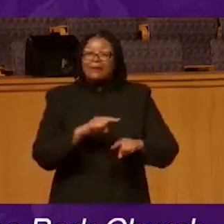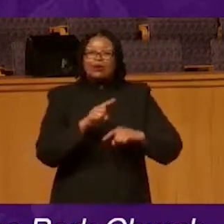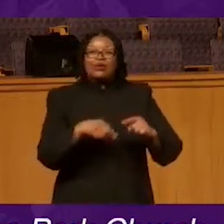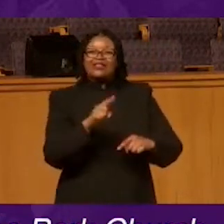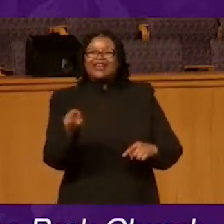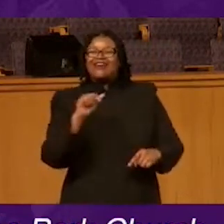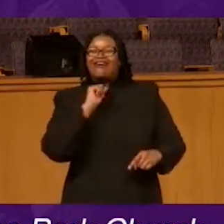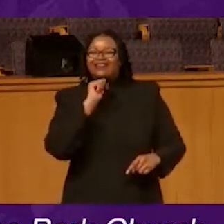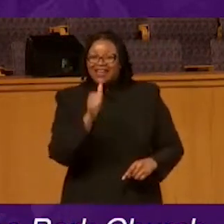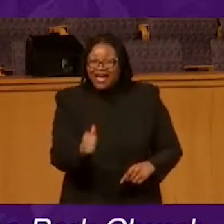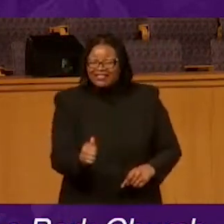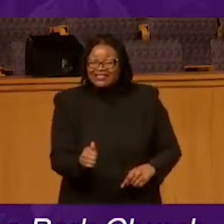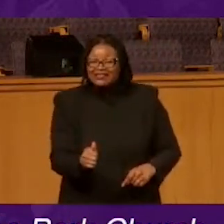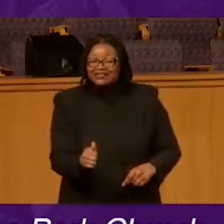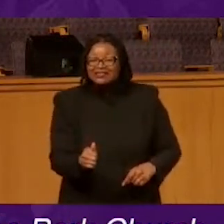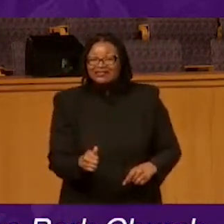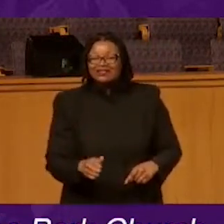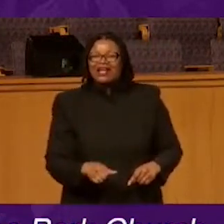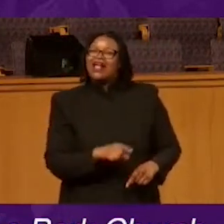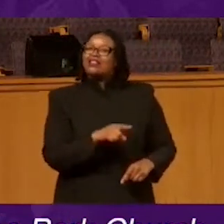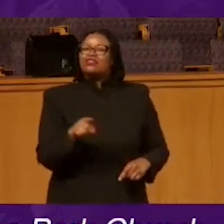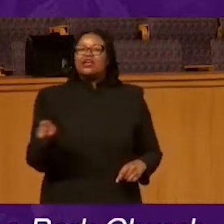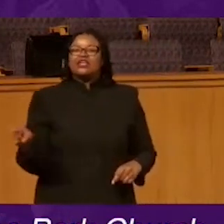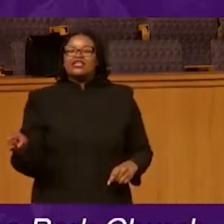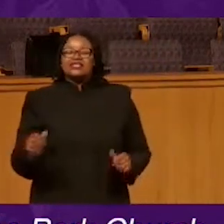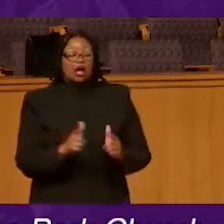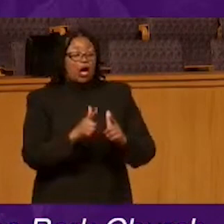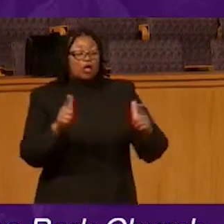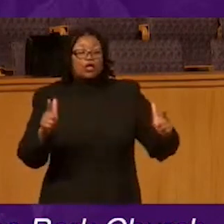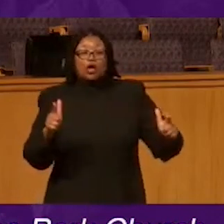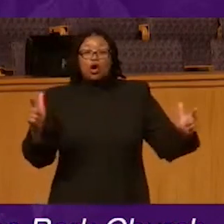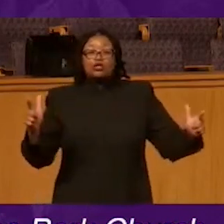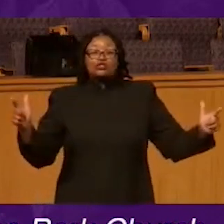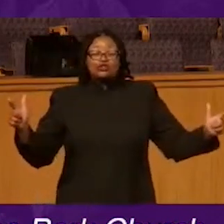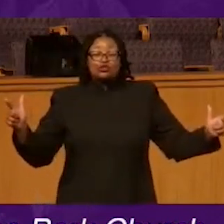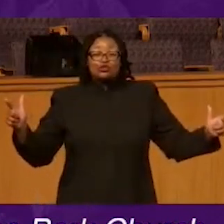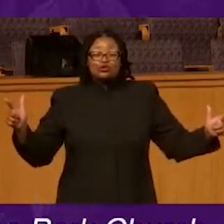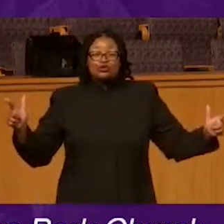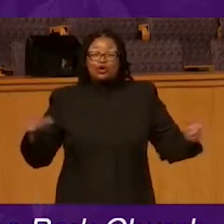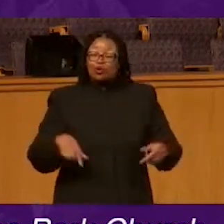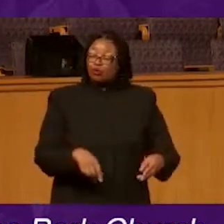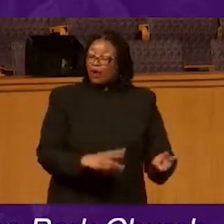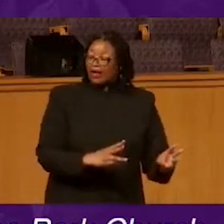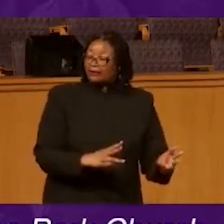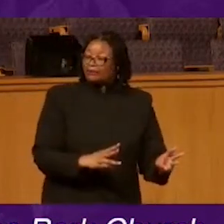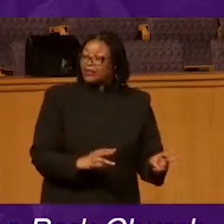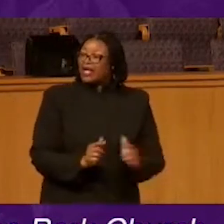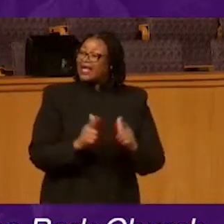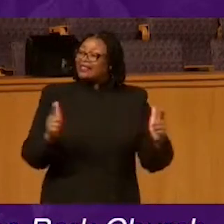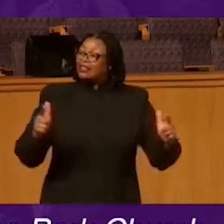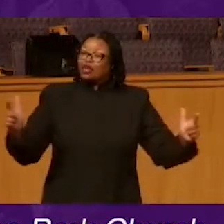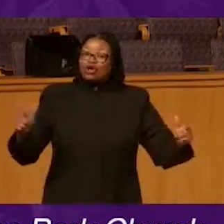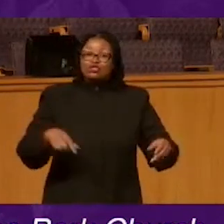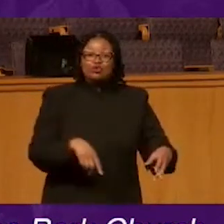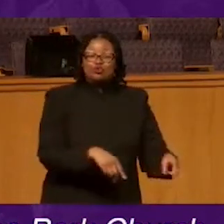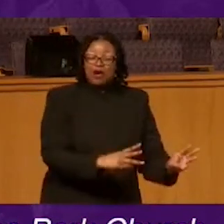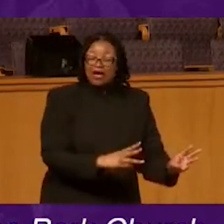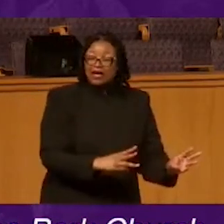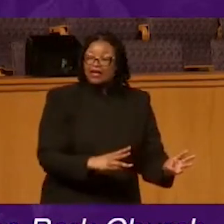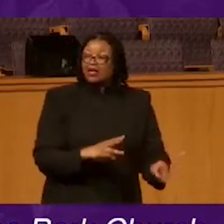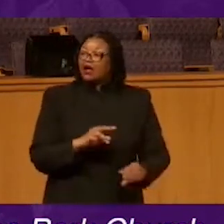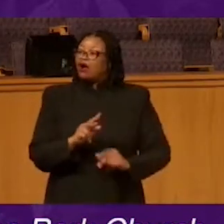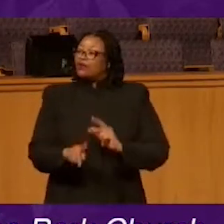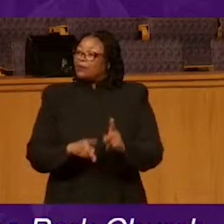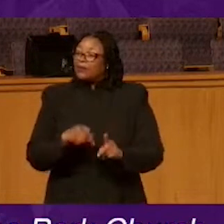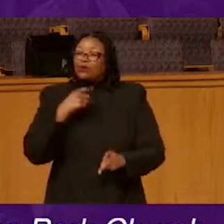are not, there is a larger context. And the larger context is those who are